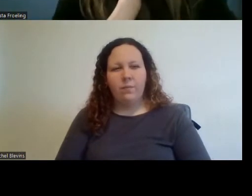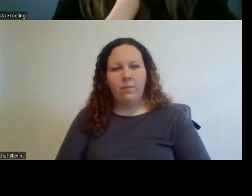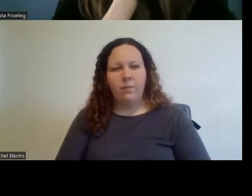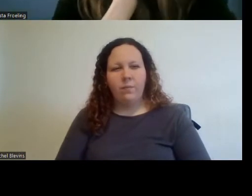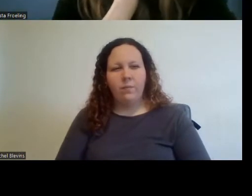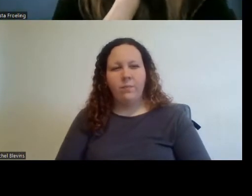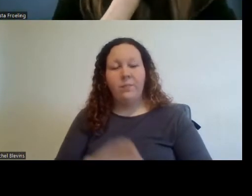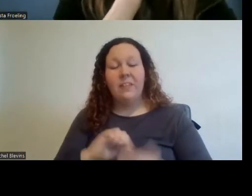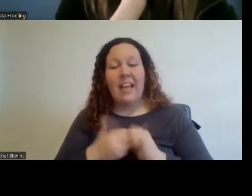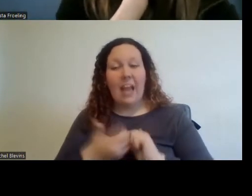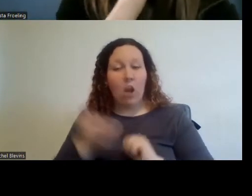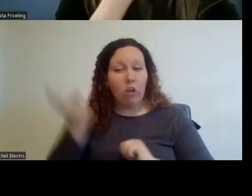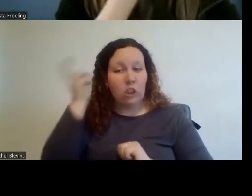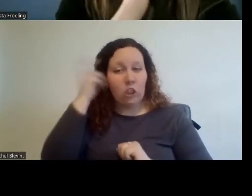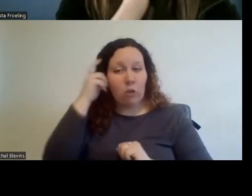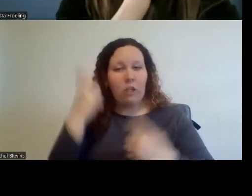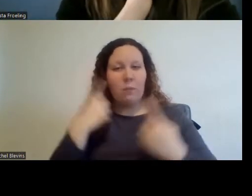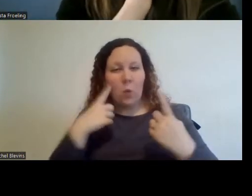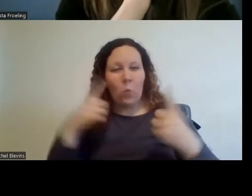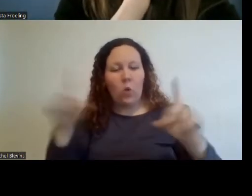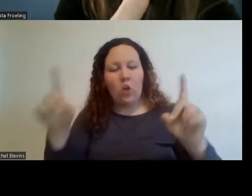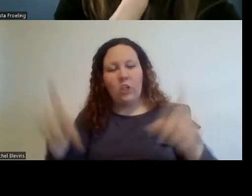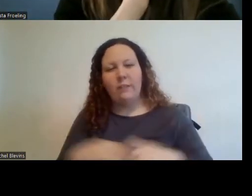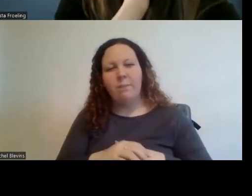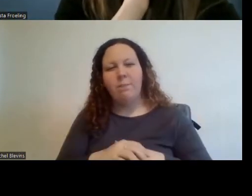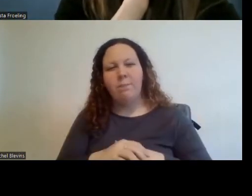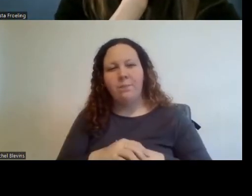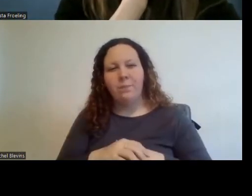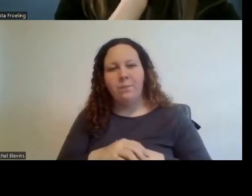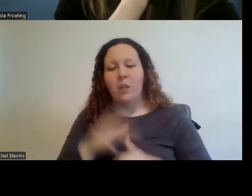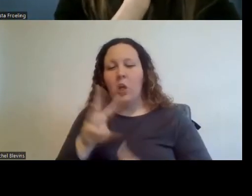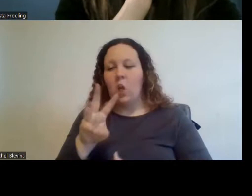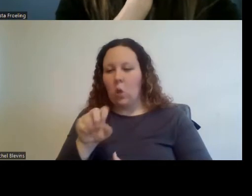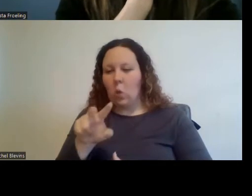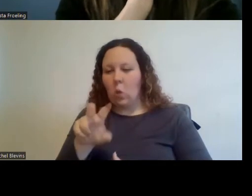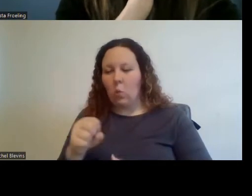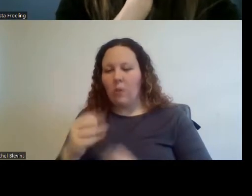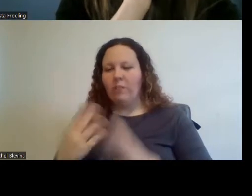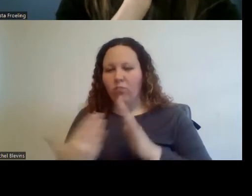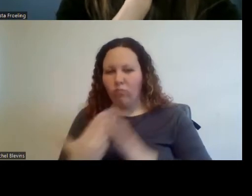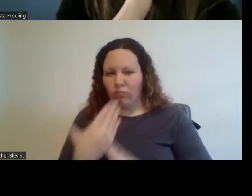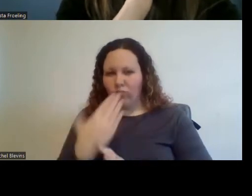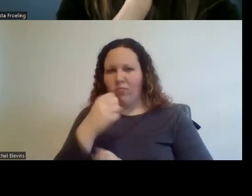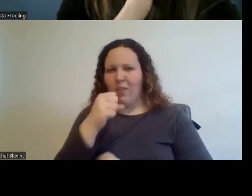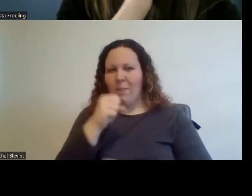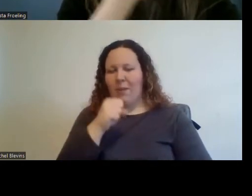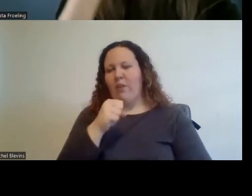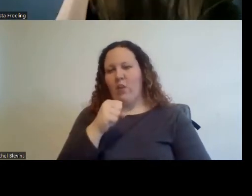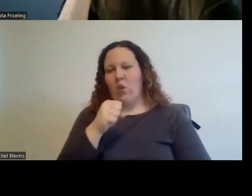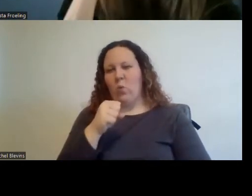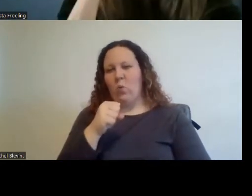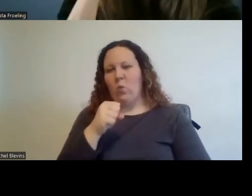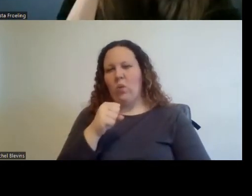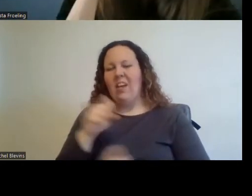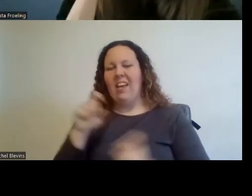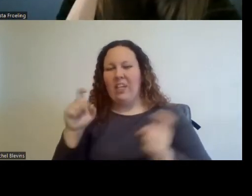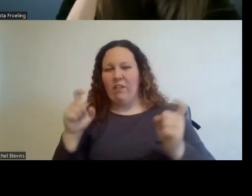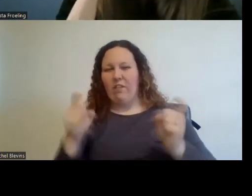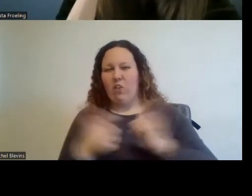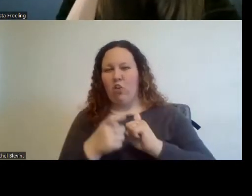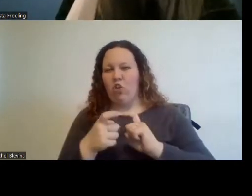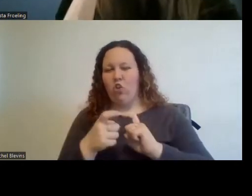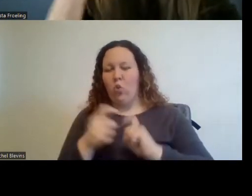How does a cochlear implant work? Sound waves enter the microphone. The processor converts the sound into a digital